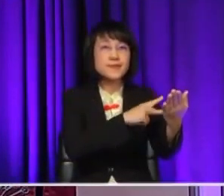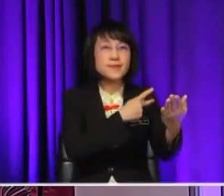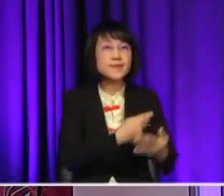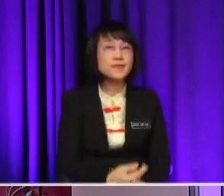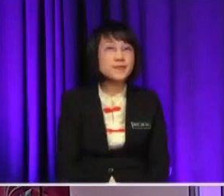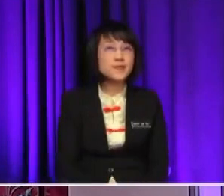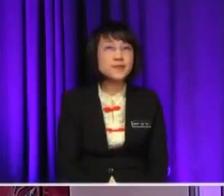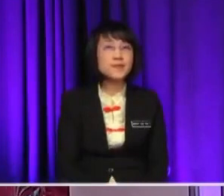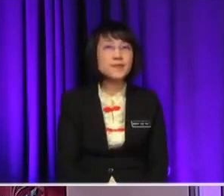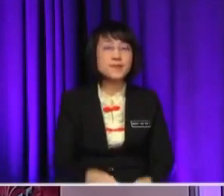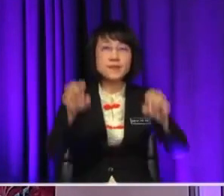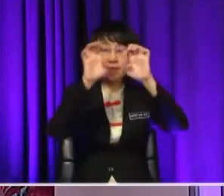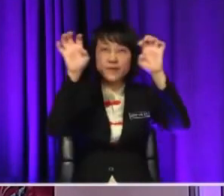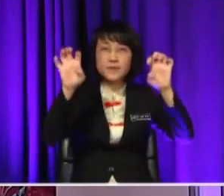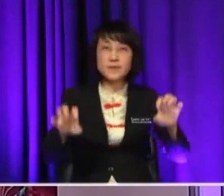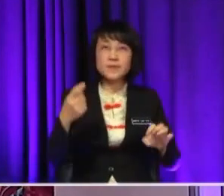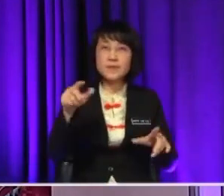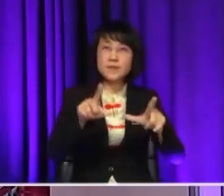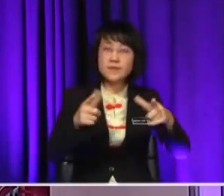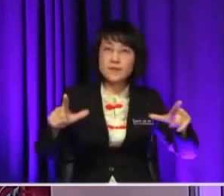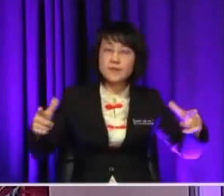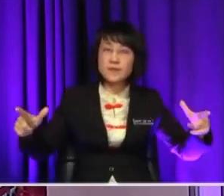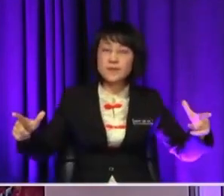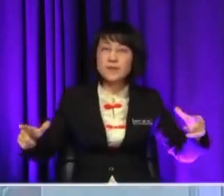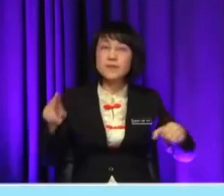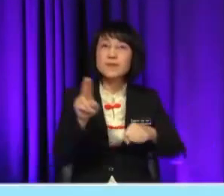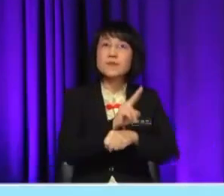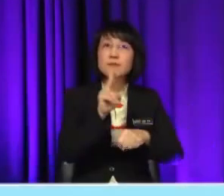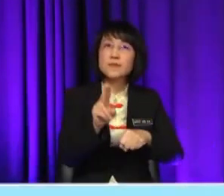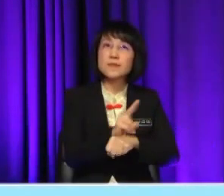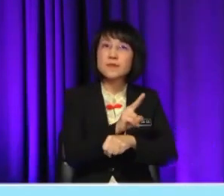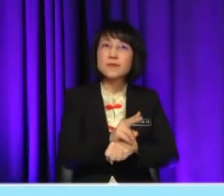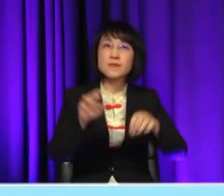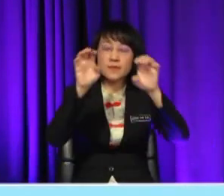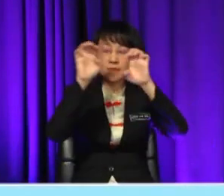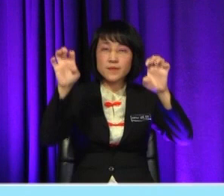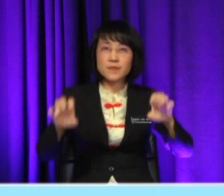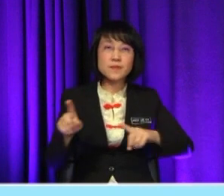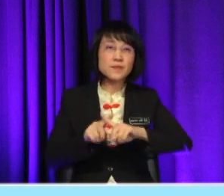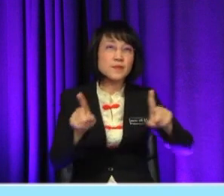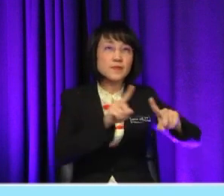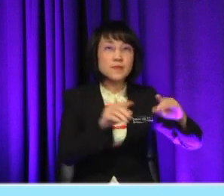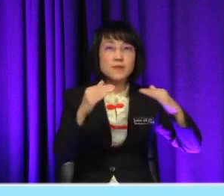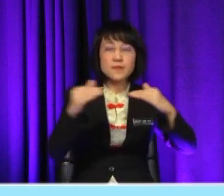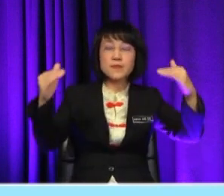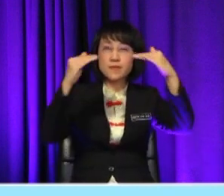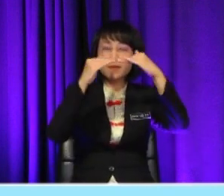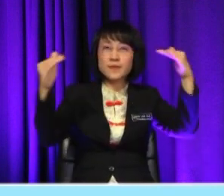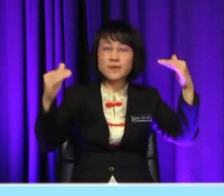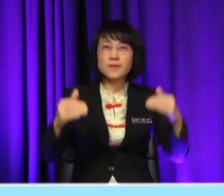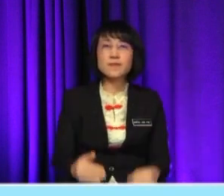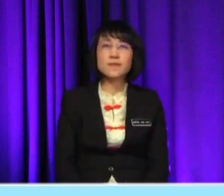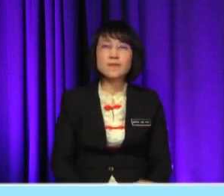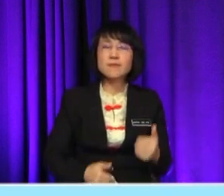course, we examine the language used. Now, we can examine it in different levels. Of course, the most important